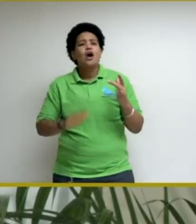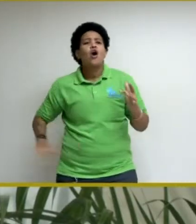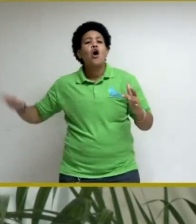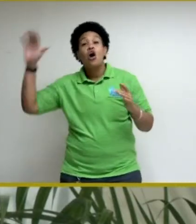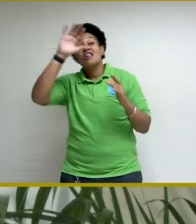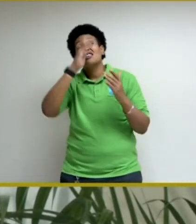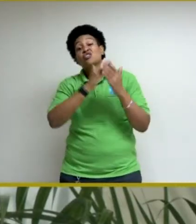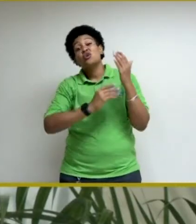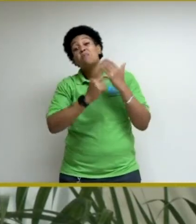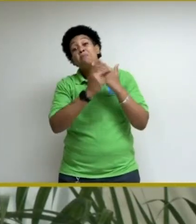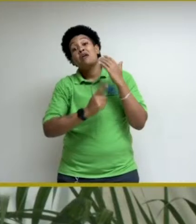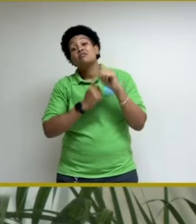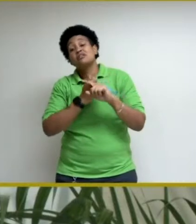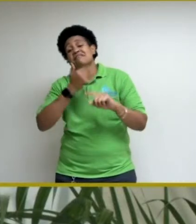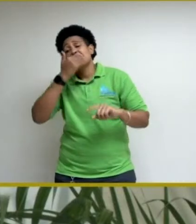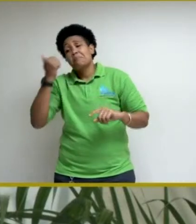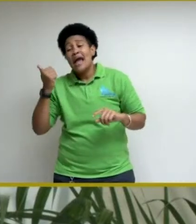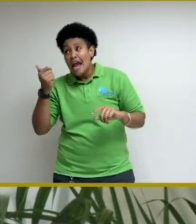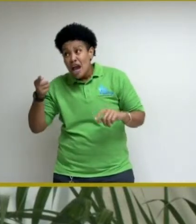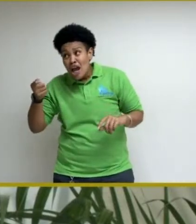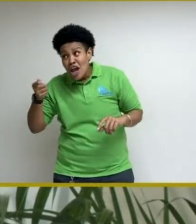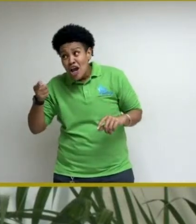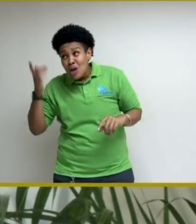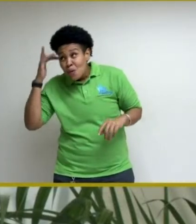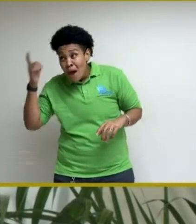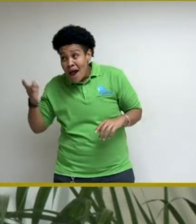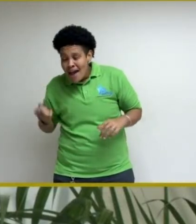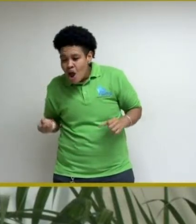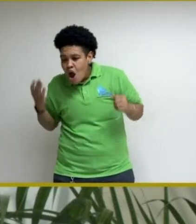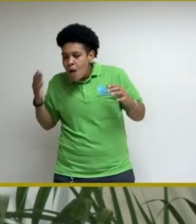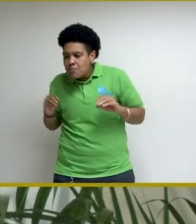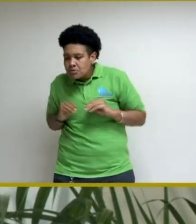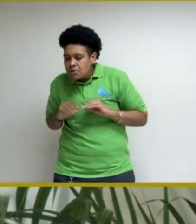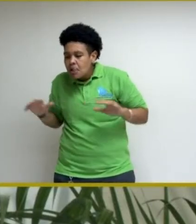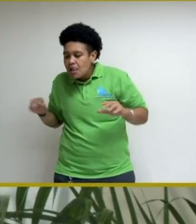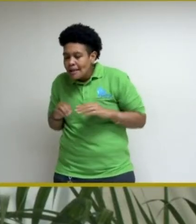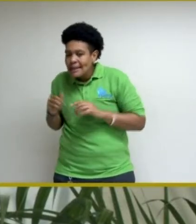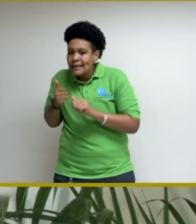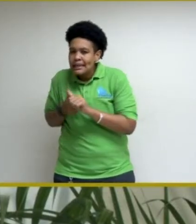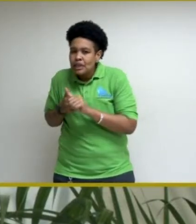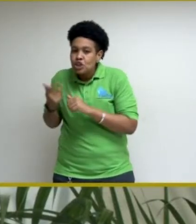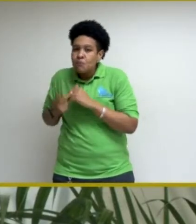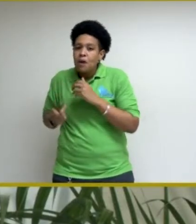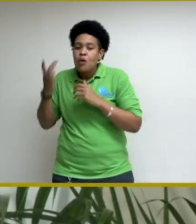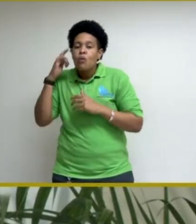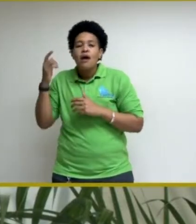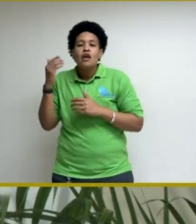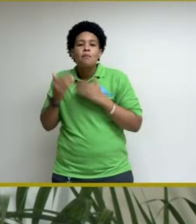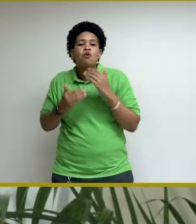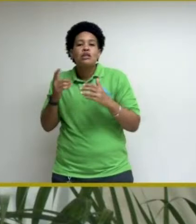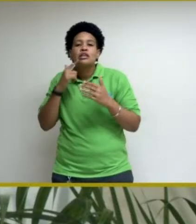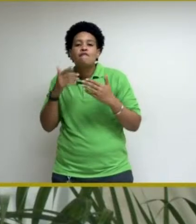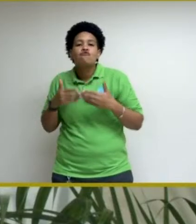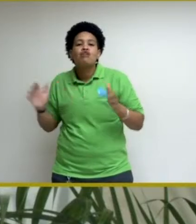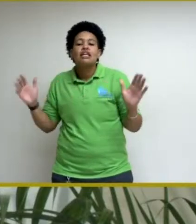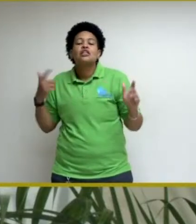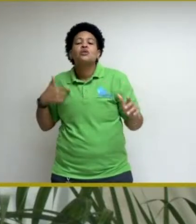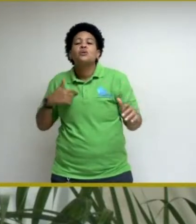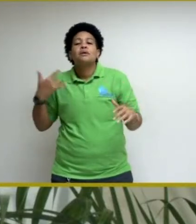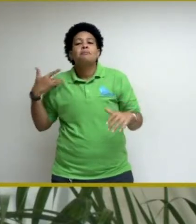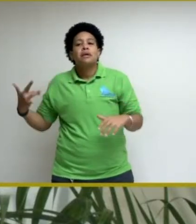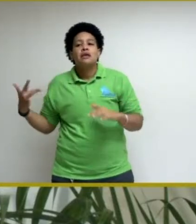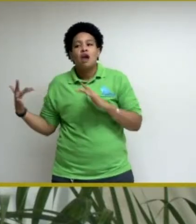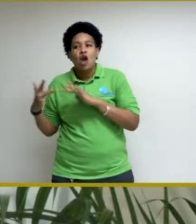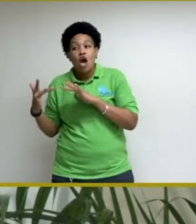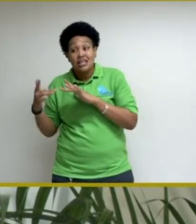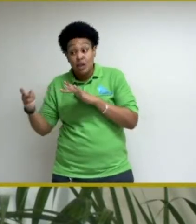some parishes are better at this because of the number of cases in each parish. Because the process of release is that we normally contact